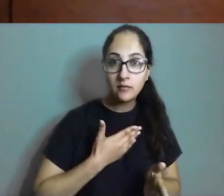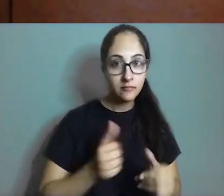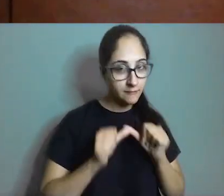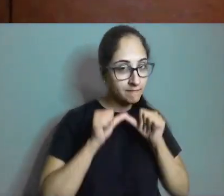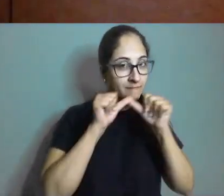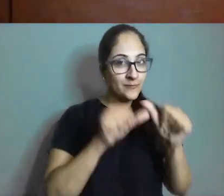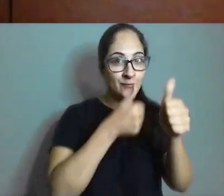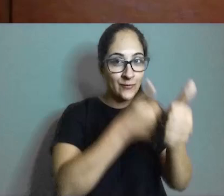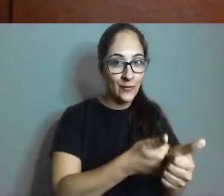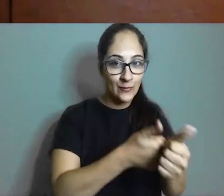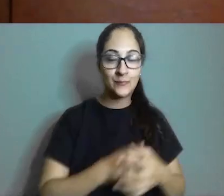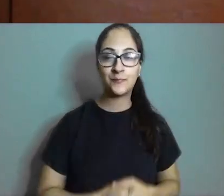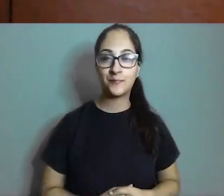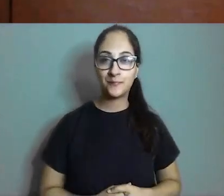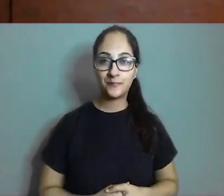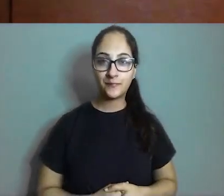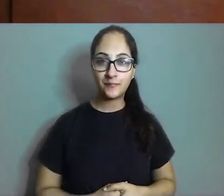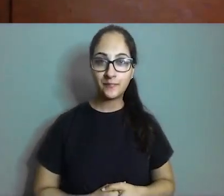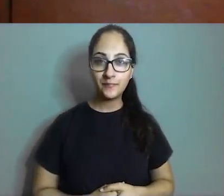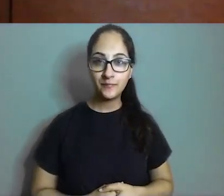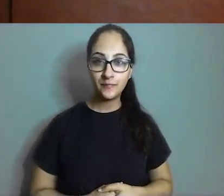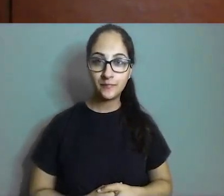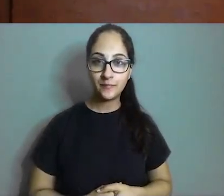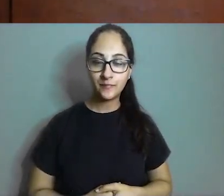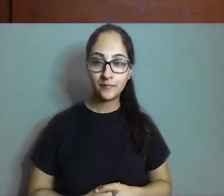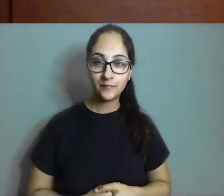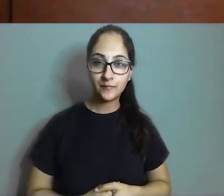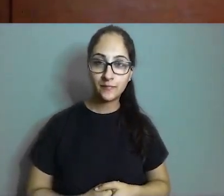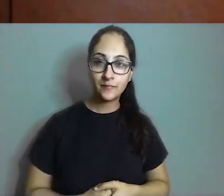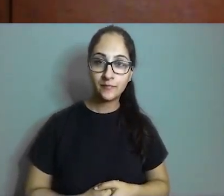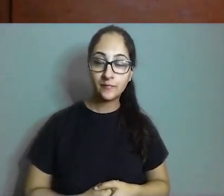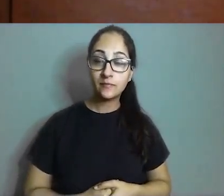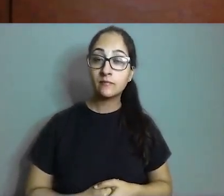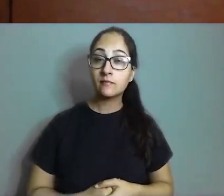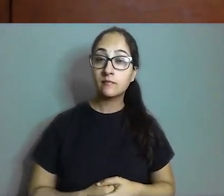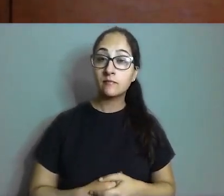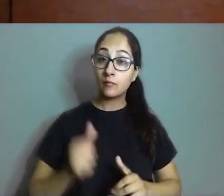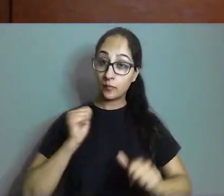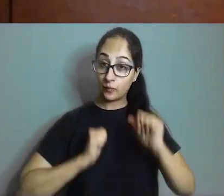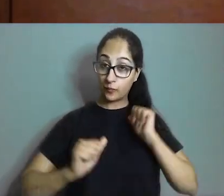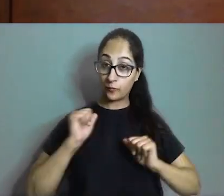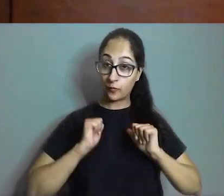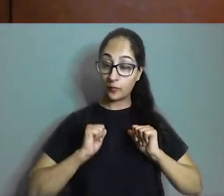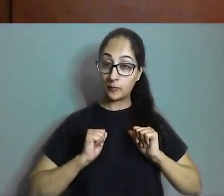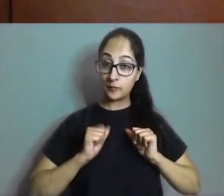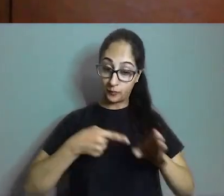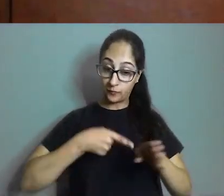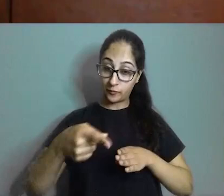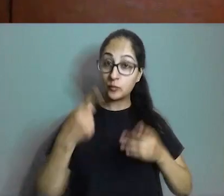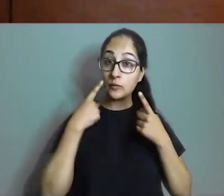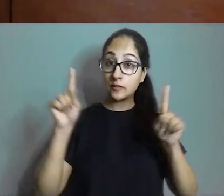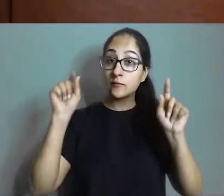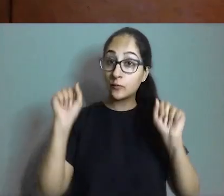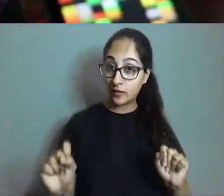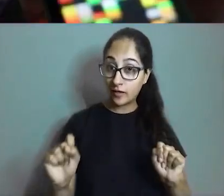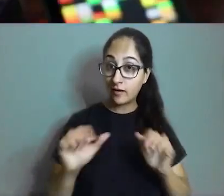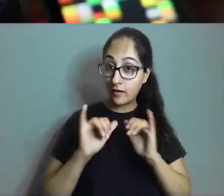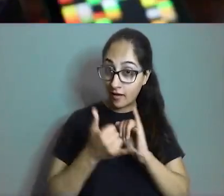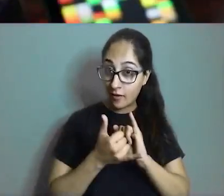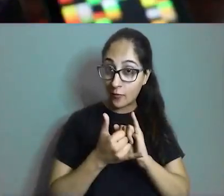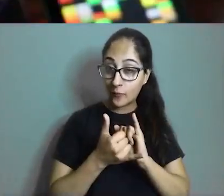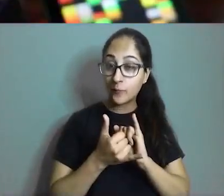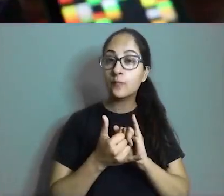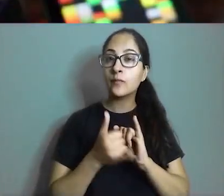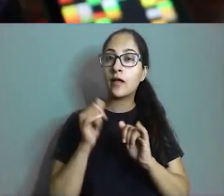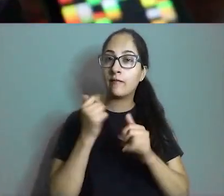million reasons why it's the right path for you. So never forget why you're on this journey and the happiness that your music brings to you and those around you. There's